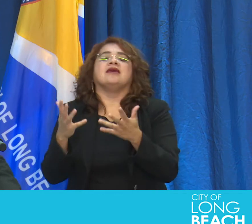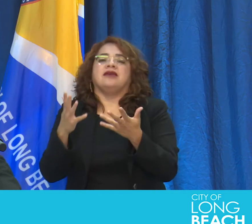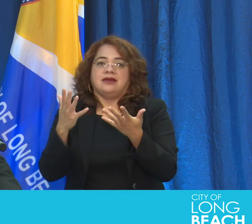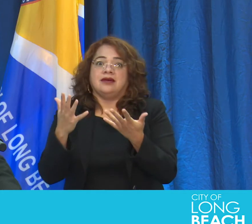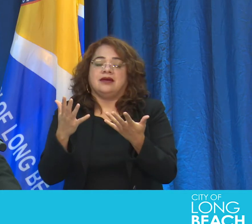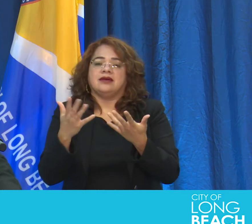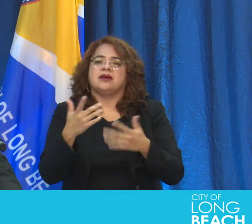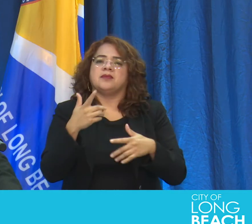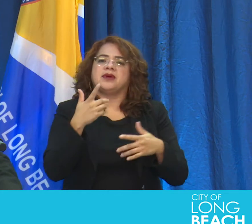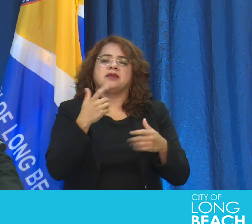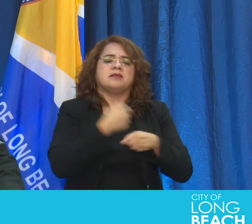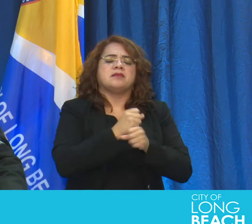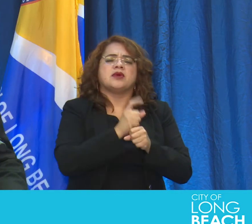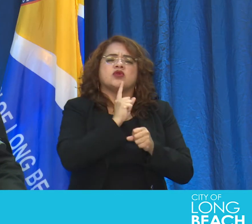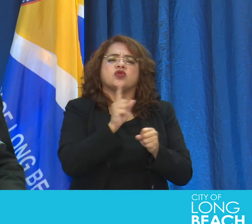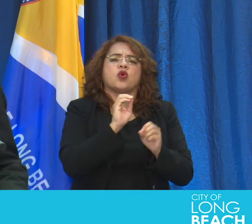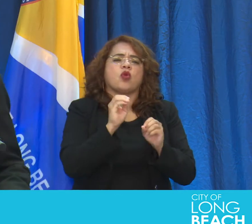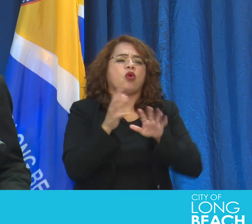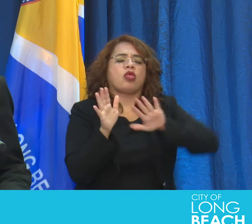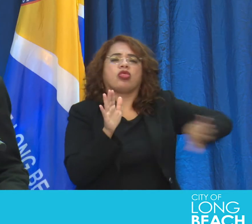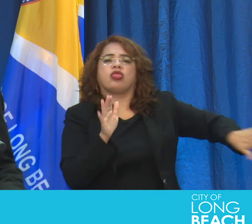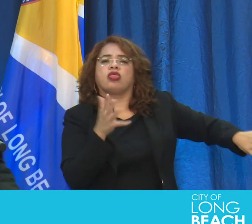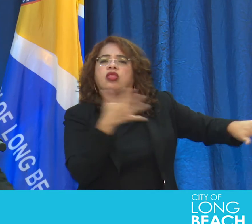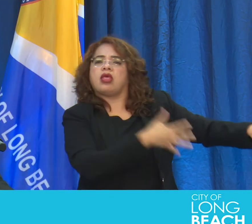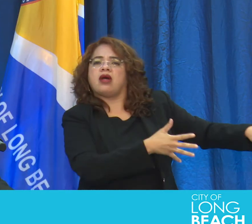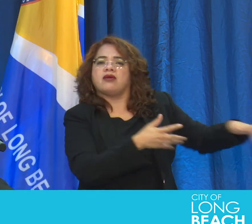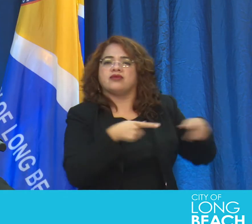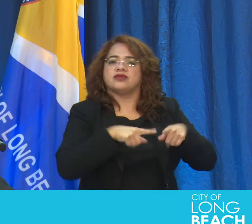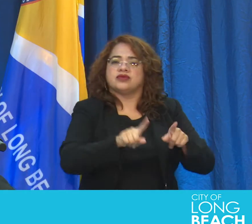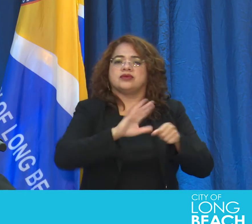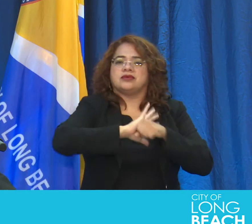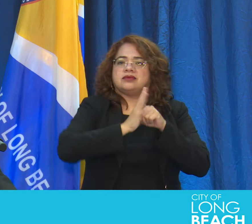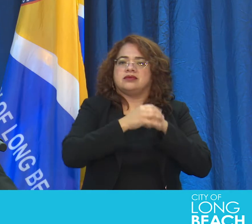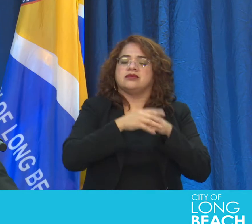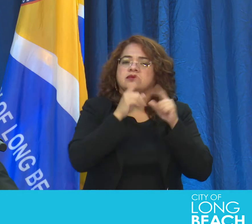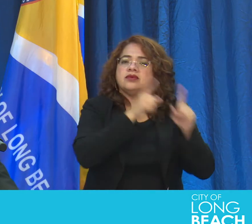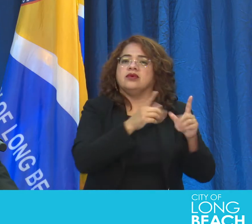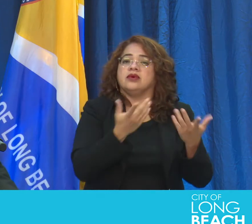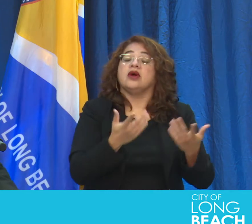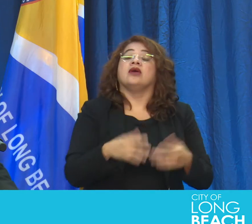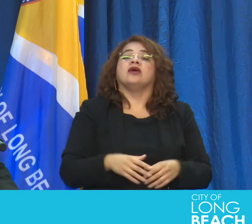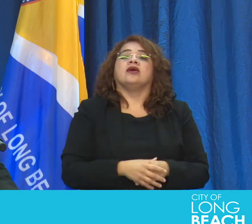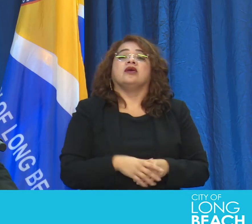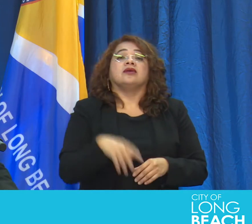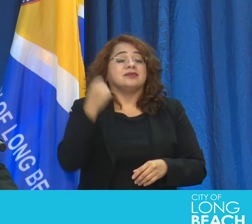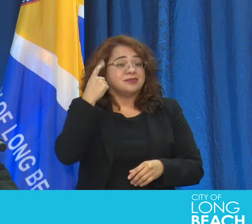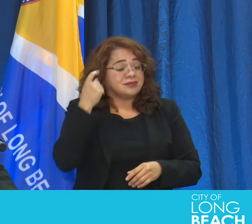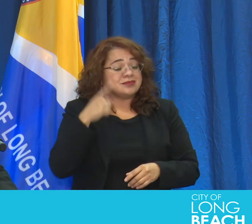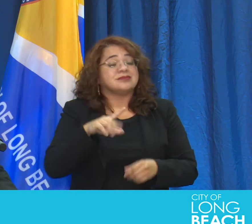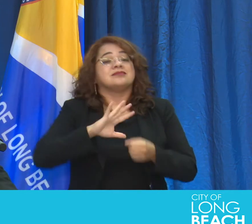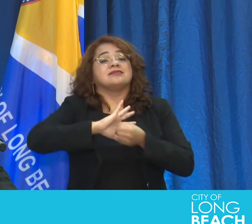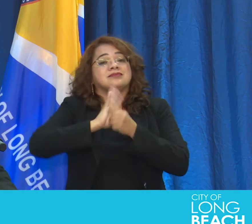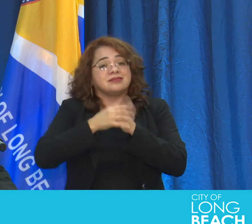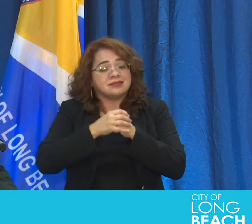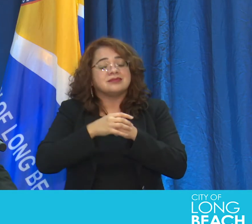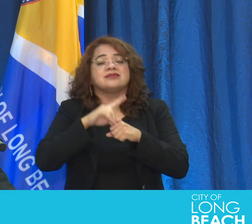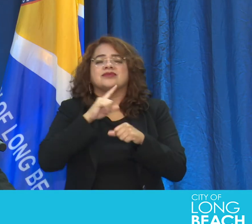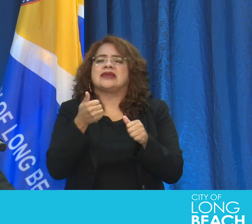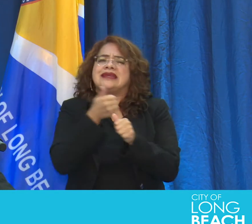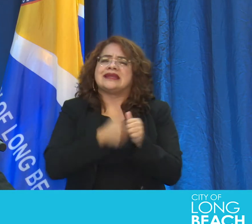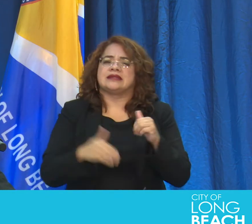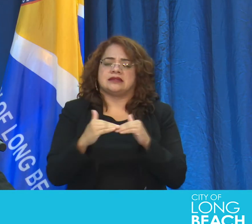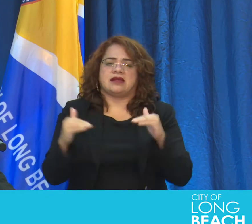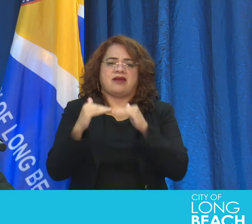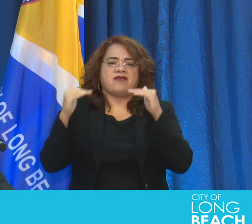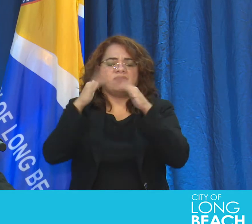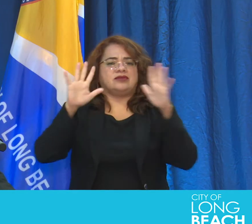pandemic. We, of course, are at this health crisis, one that is facing every level of government, from our state to